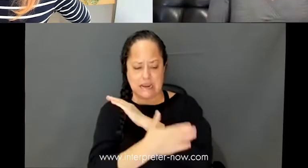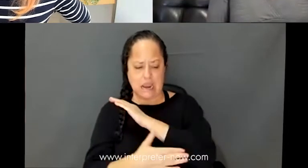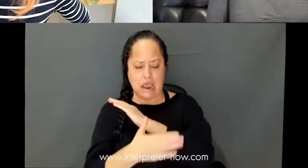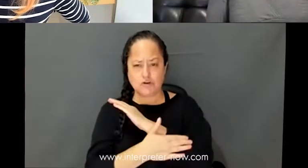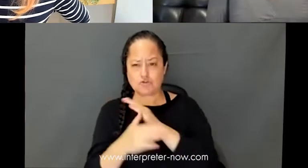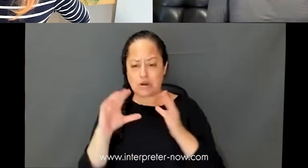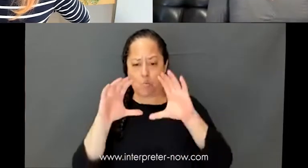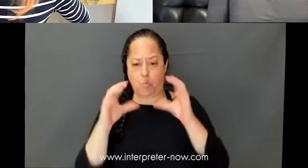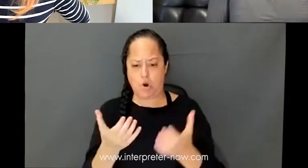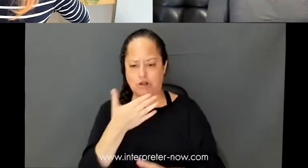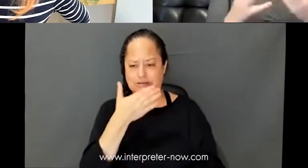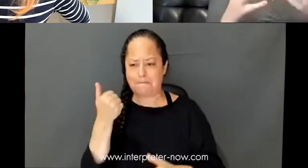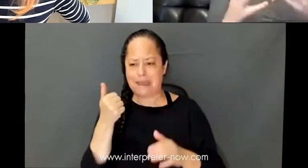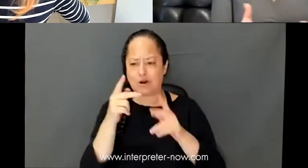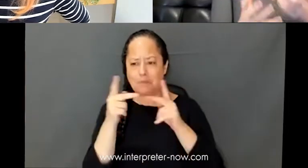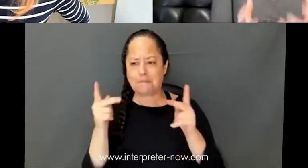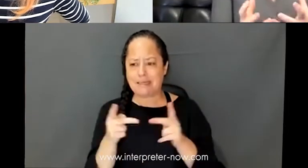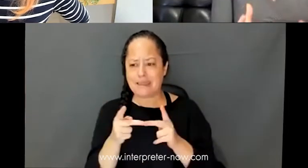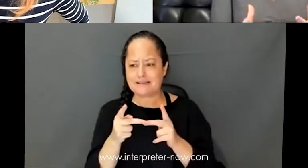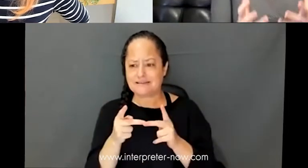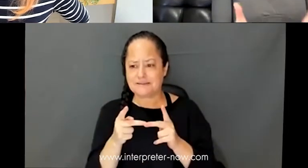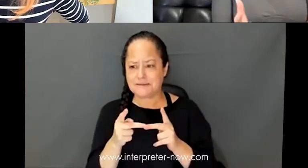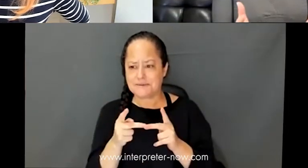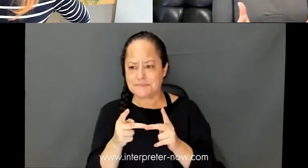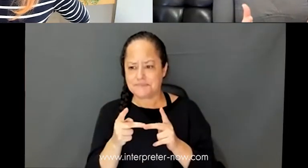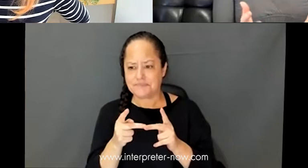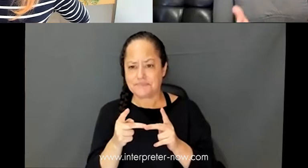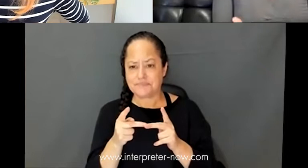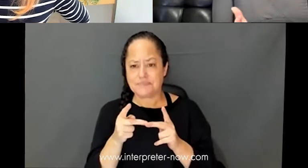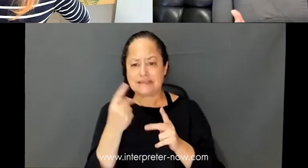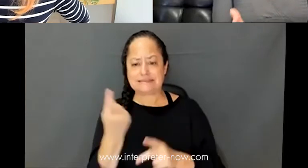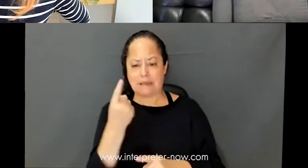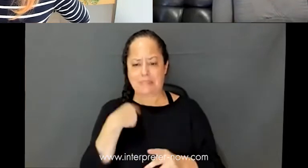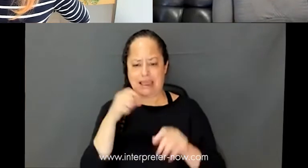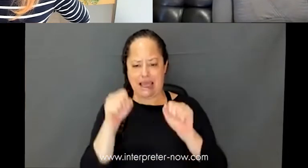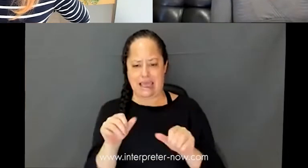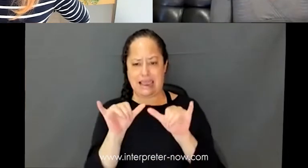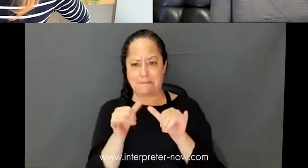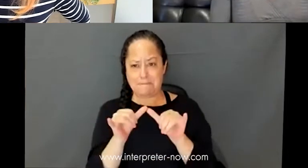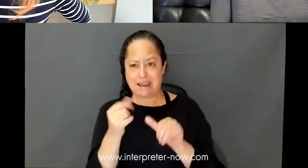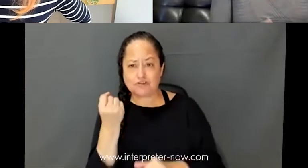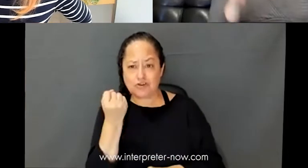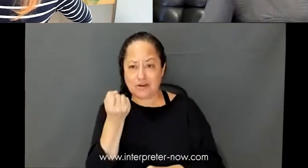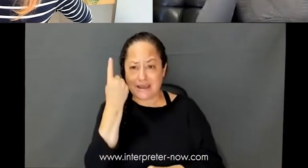place? And it's something I can measure and understand.